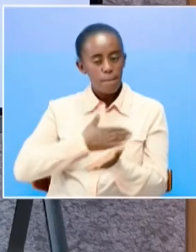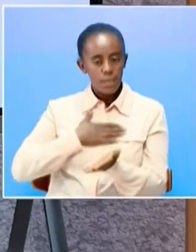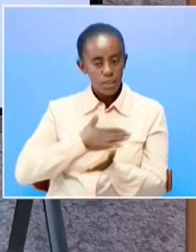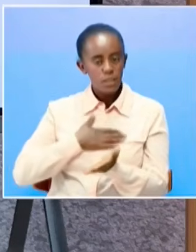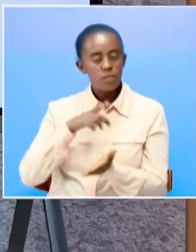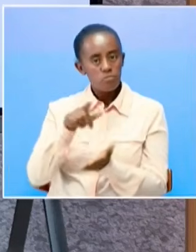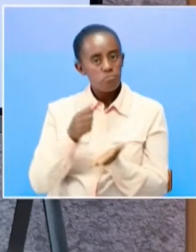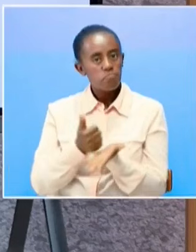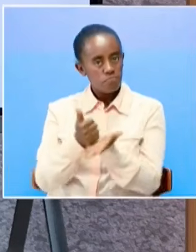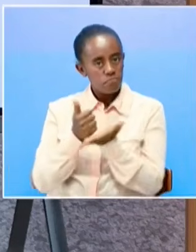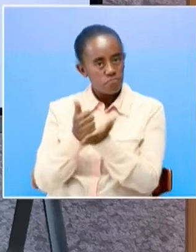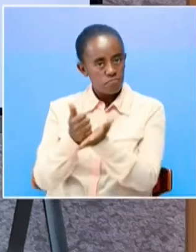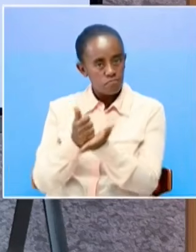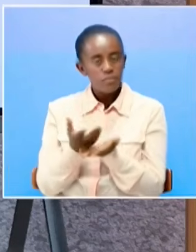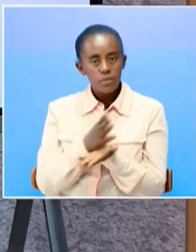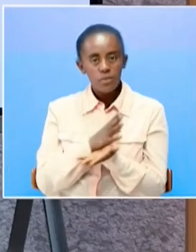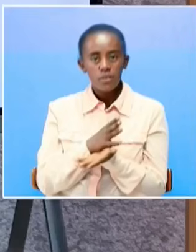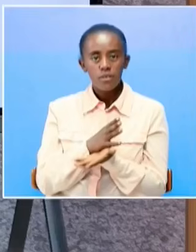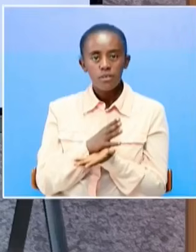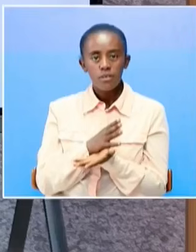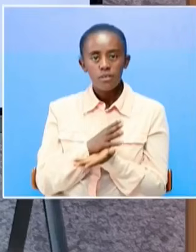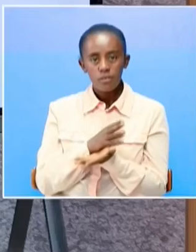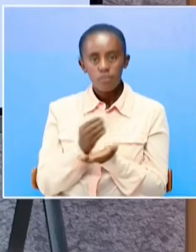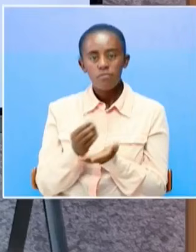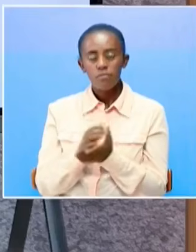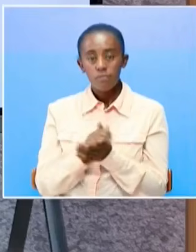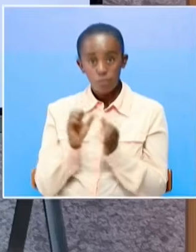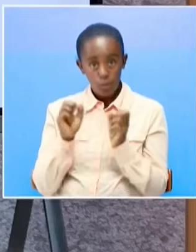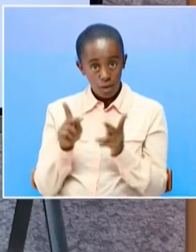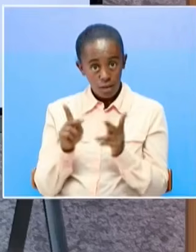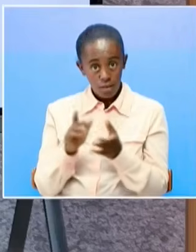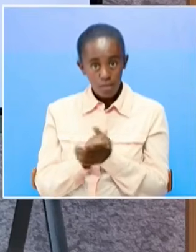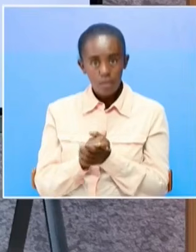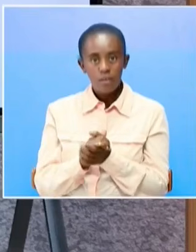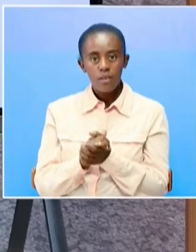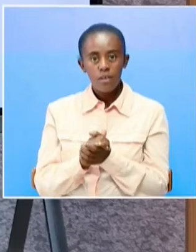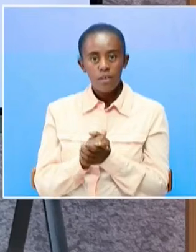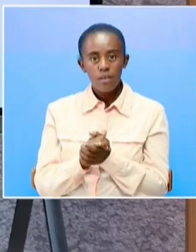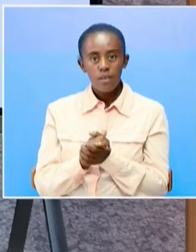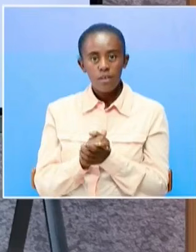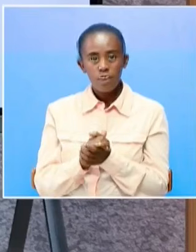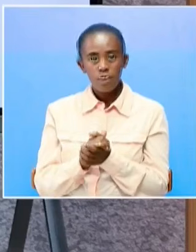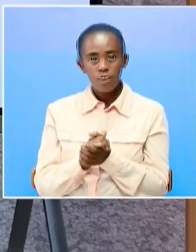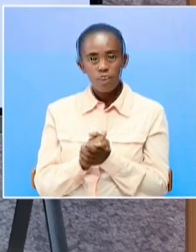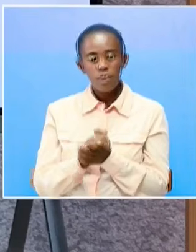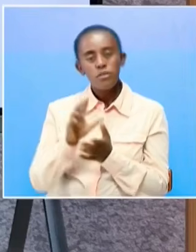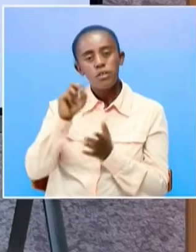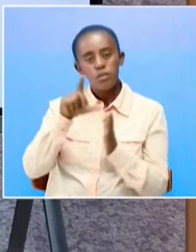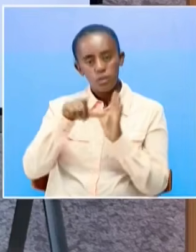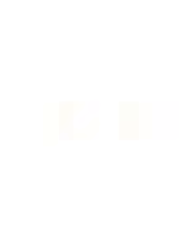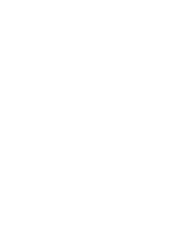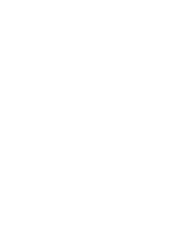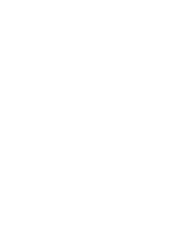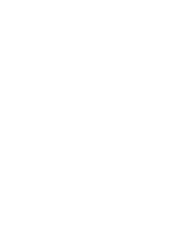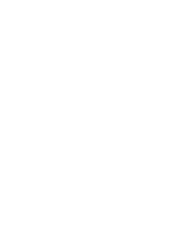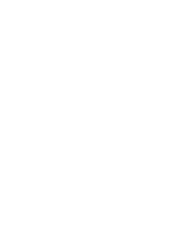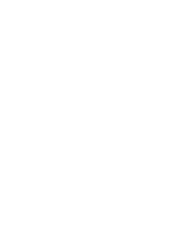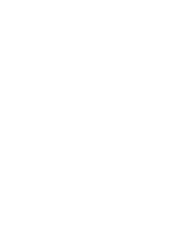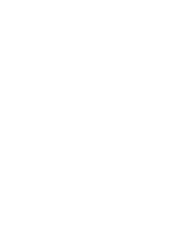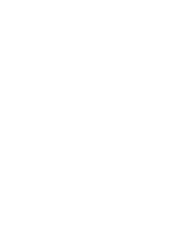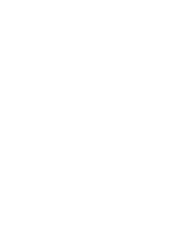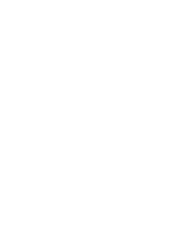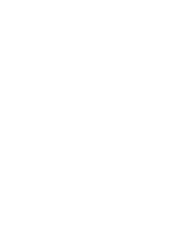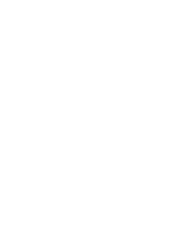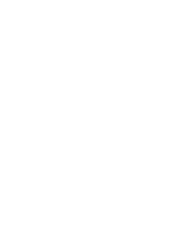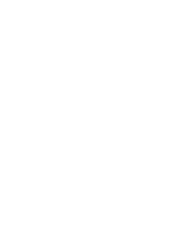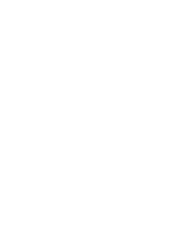do and encourage their attempt. Okay? You have only 30 seconds.